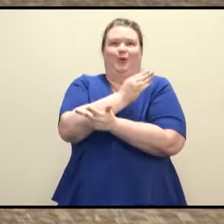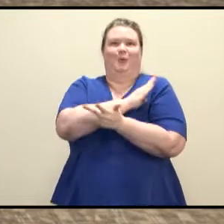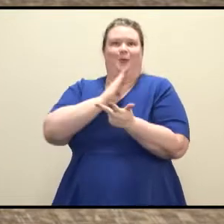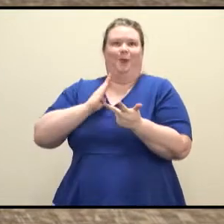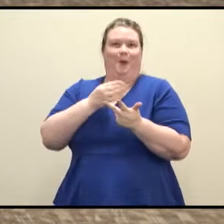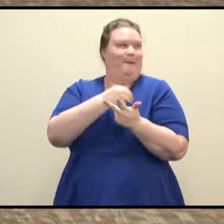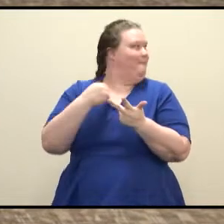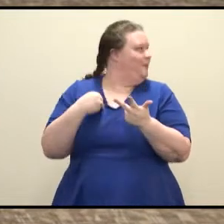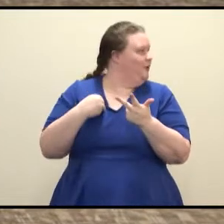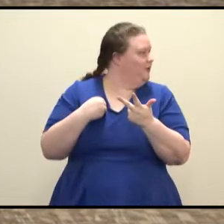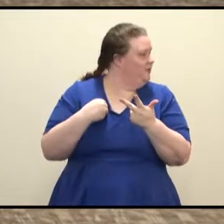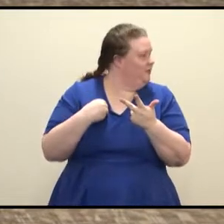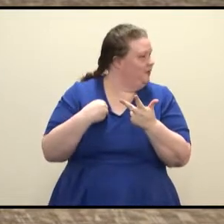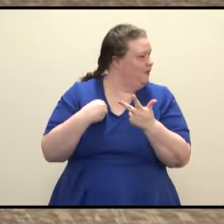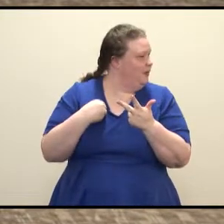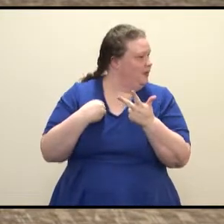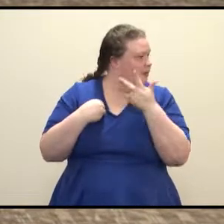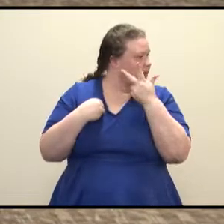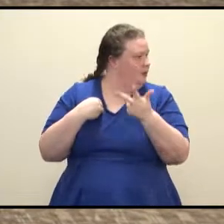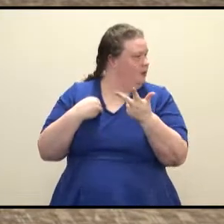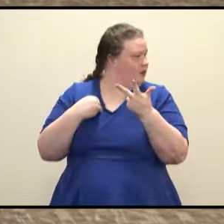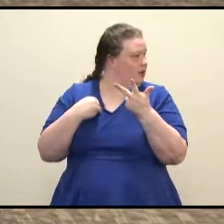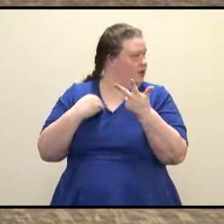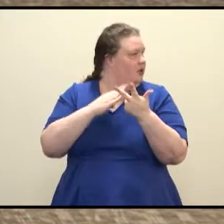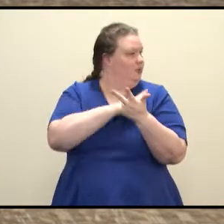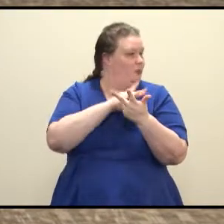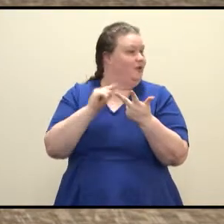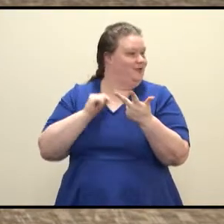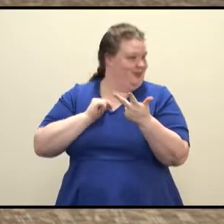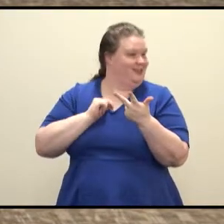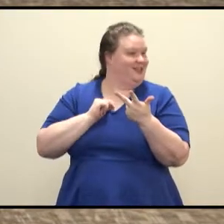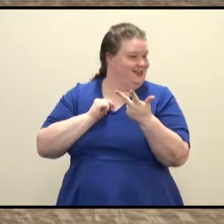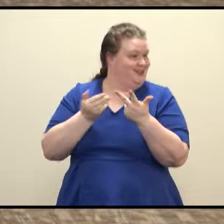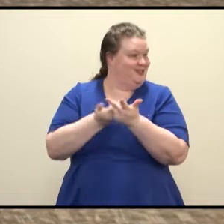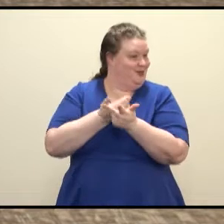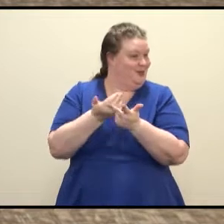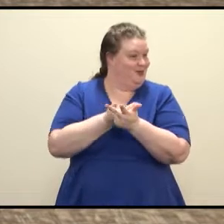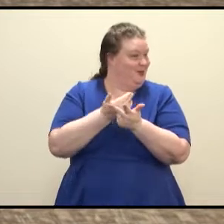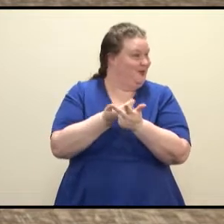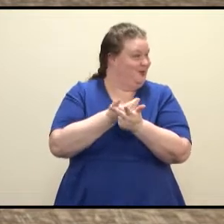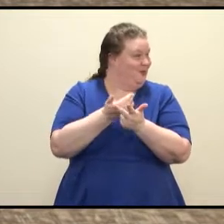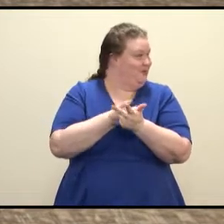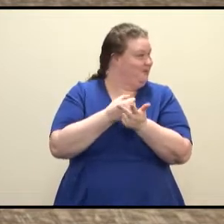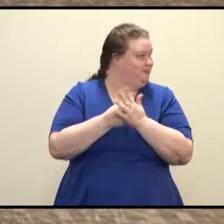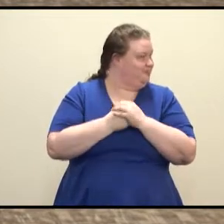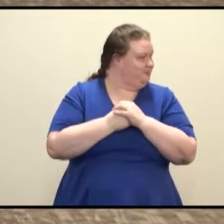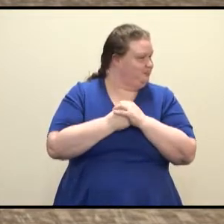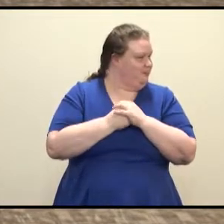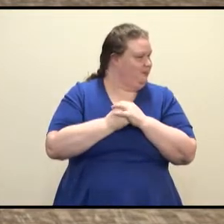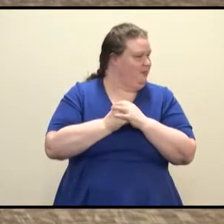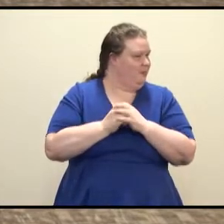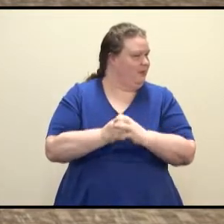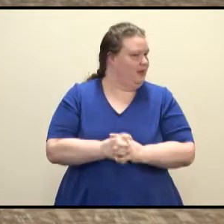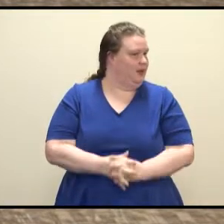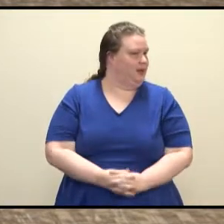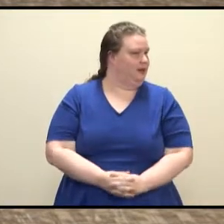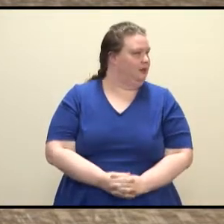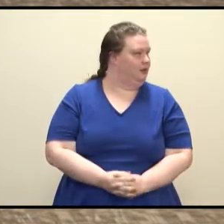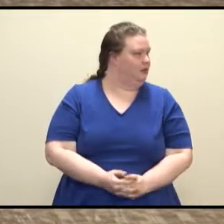Three. We have 3 trustees. Are we meeting down at the? Yeah, so if they will proceed down here in front of the dais.